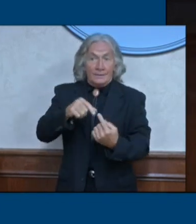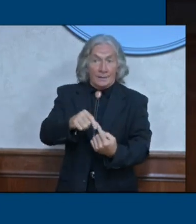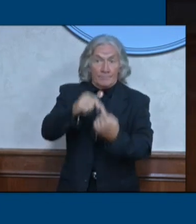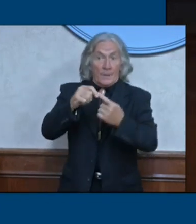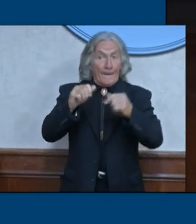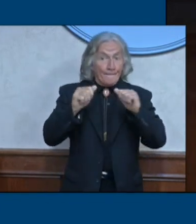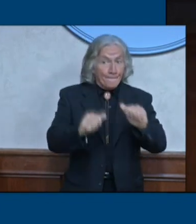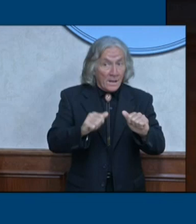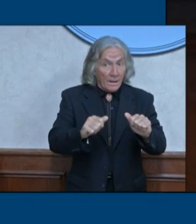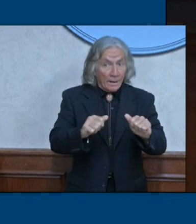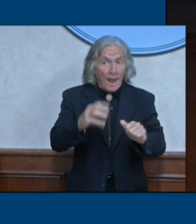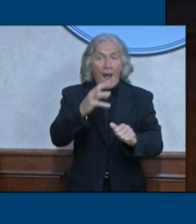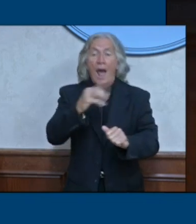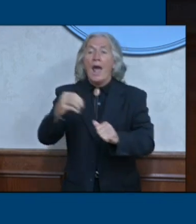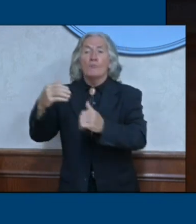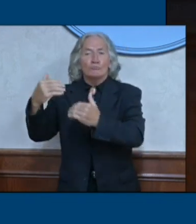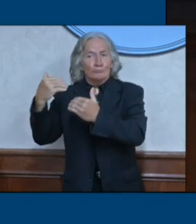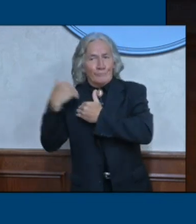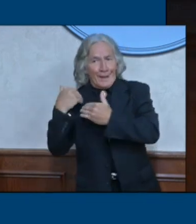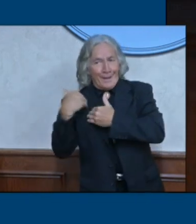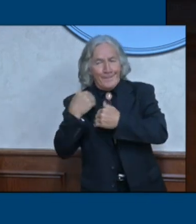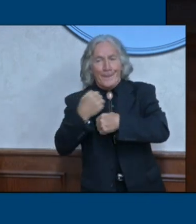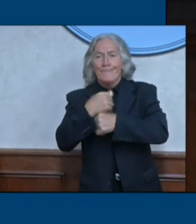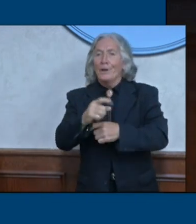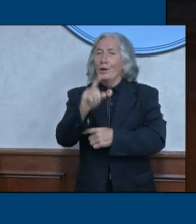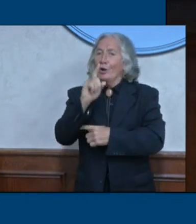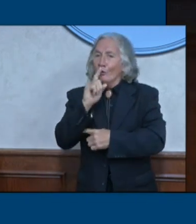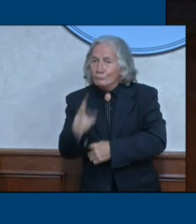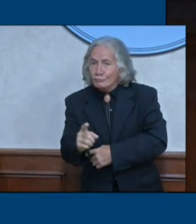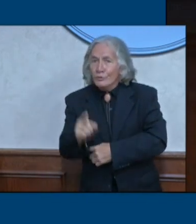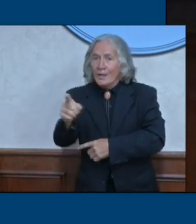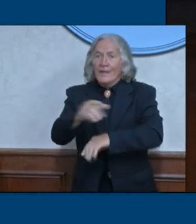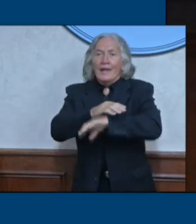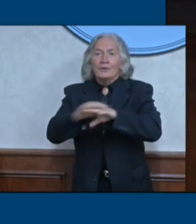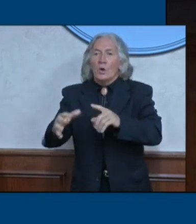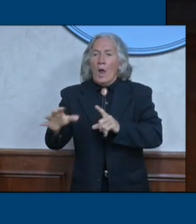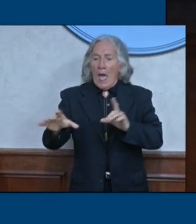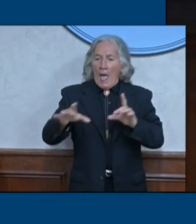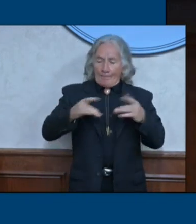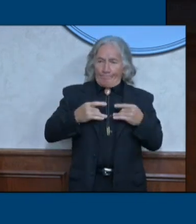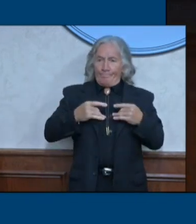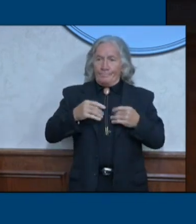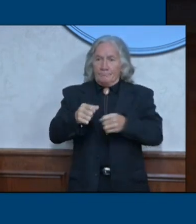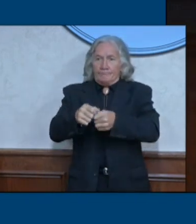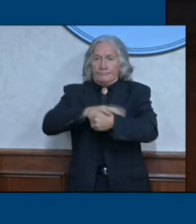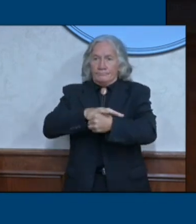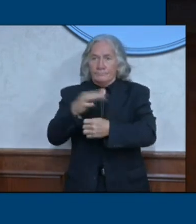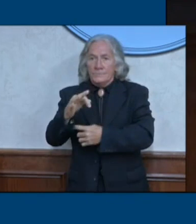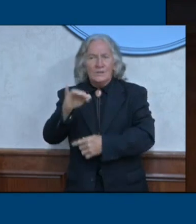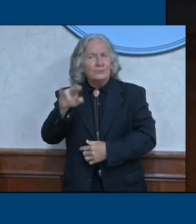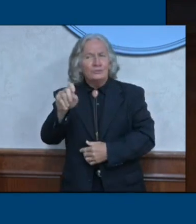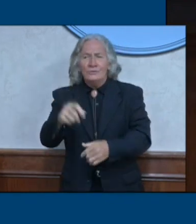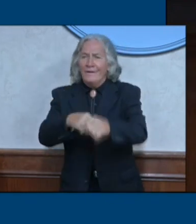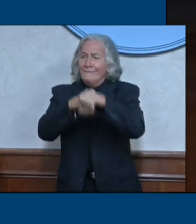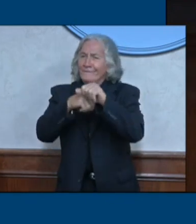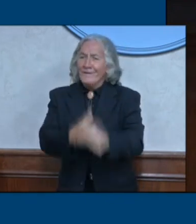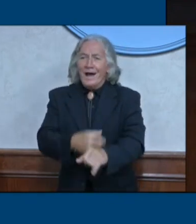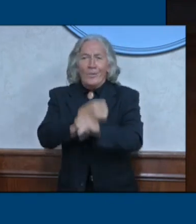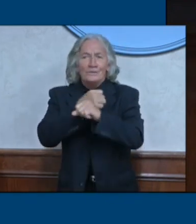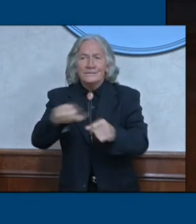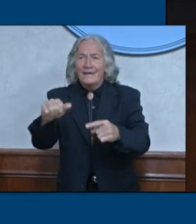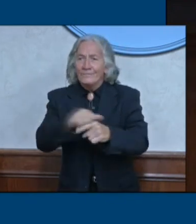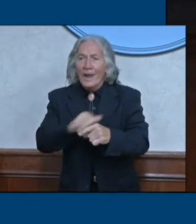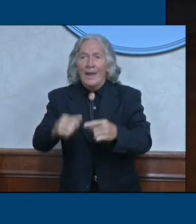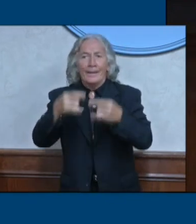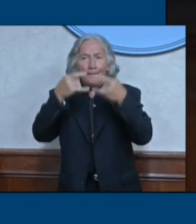unique ability and responsibility to make sure they don't get COVID-19. Just by following these safe practices